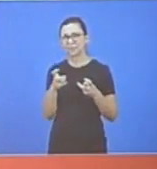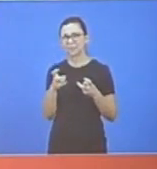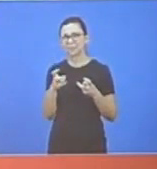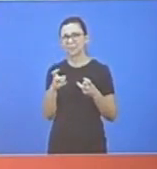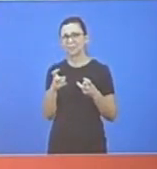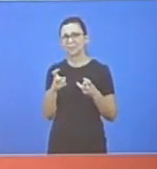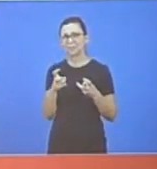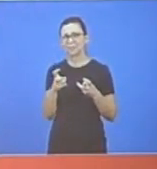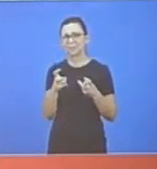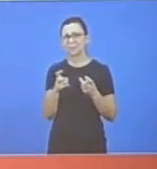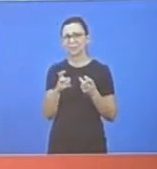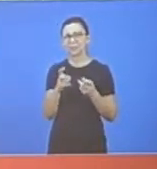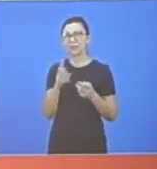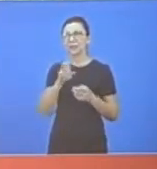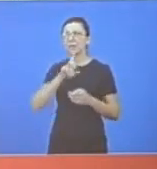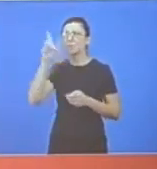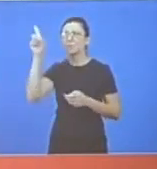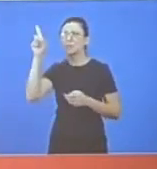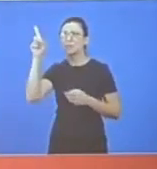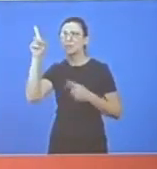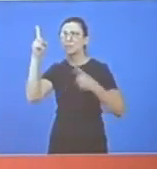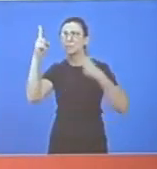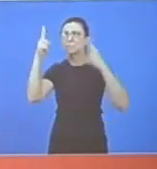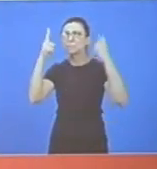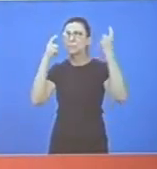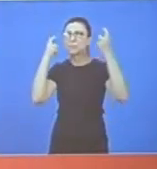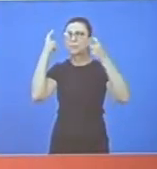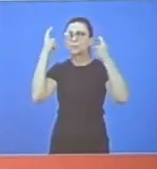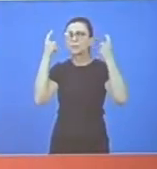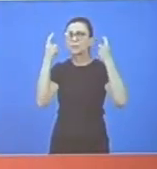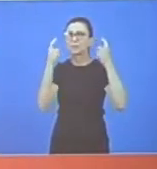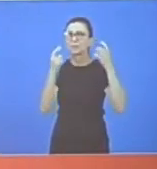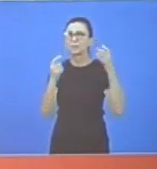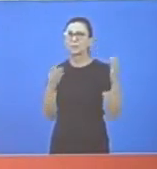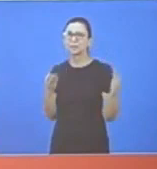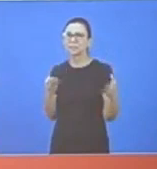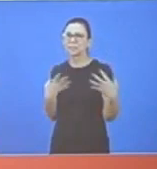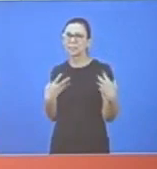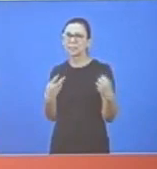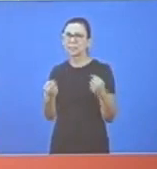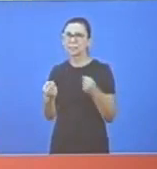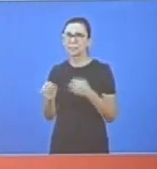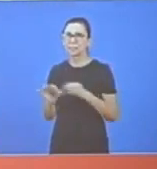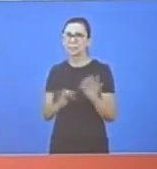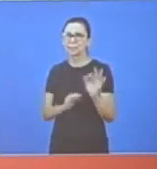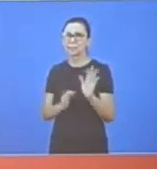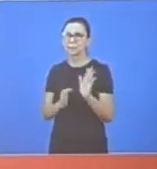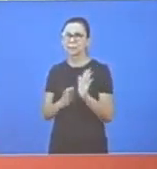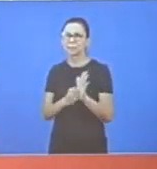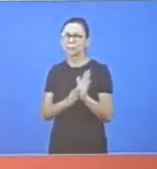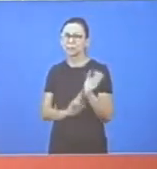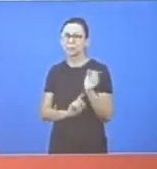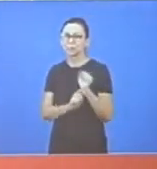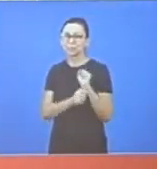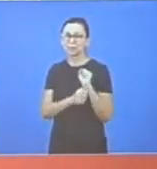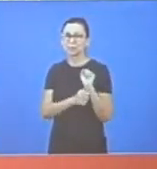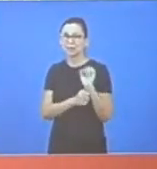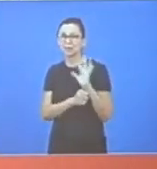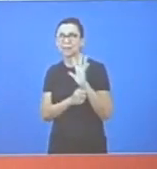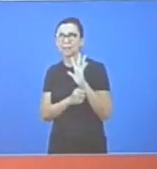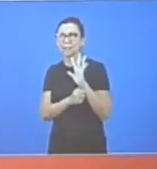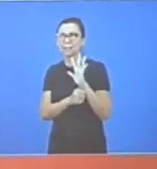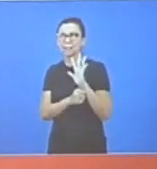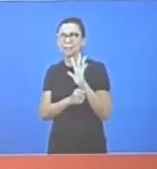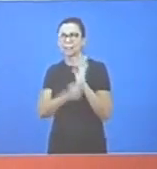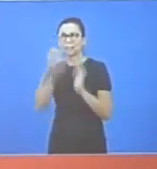answered. See how Bible and all the concern from God, when you go